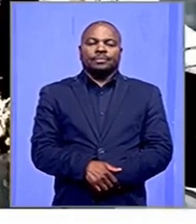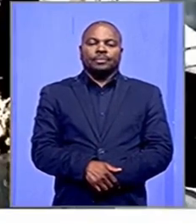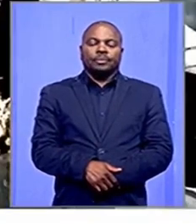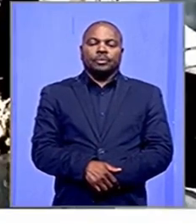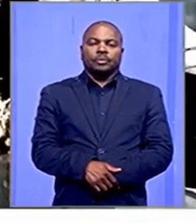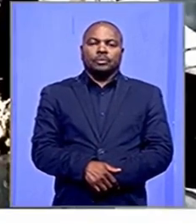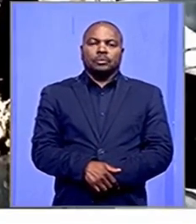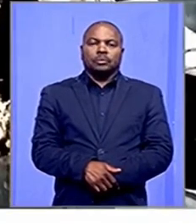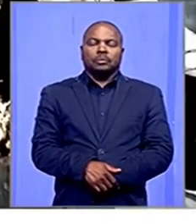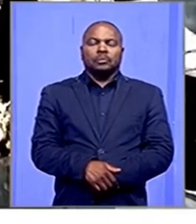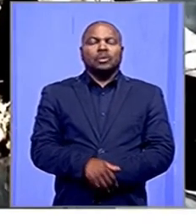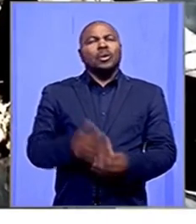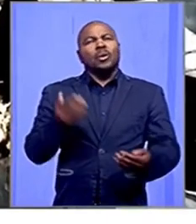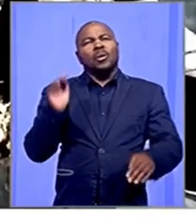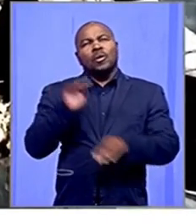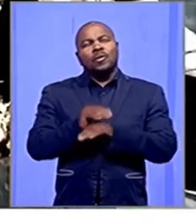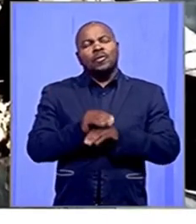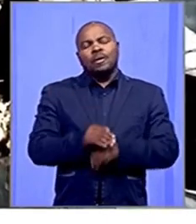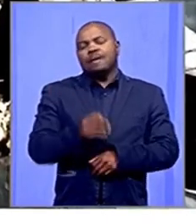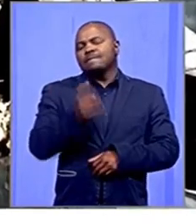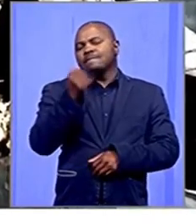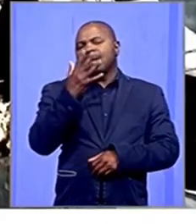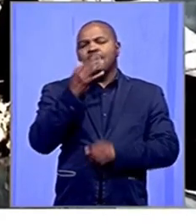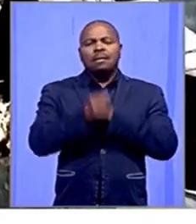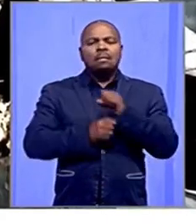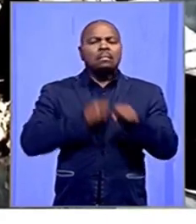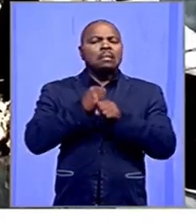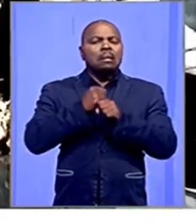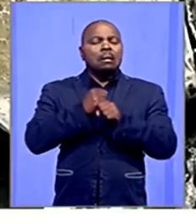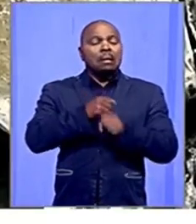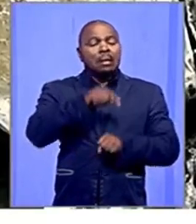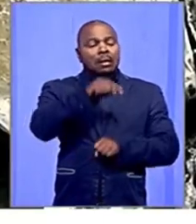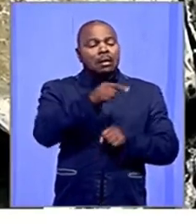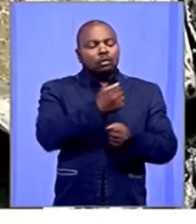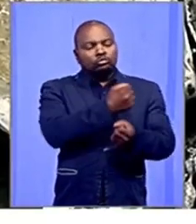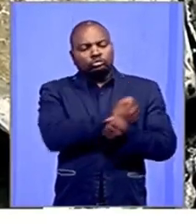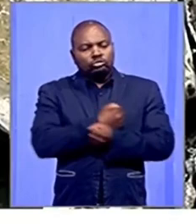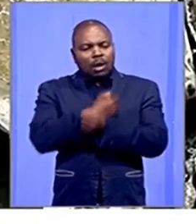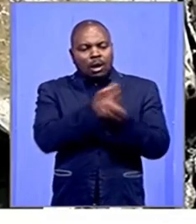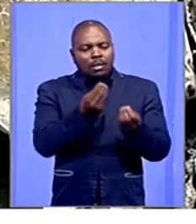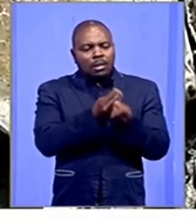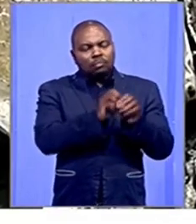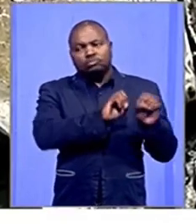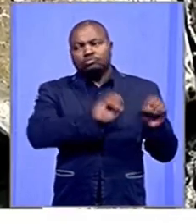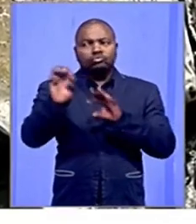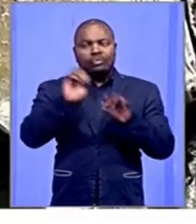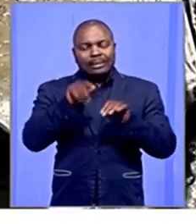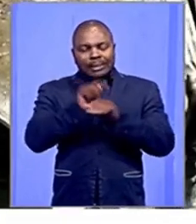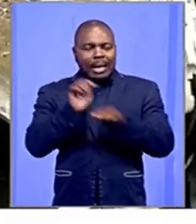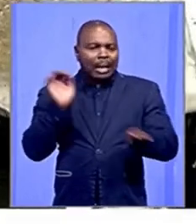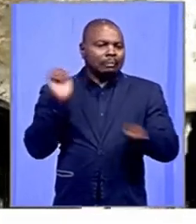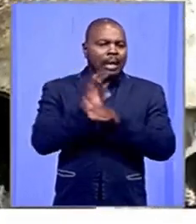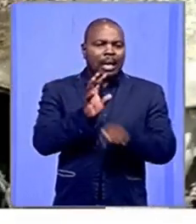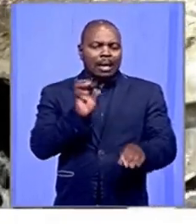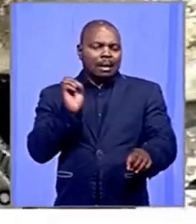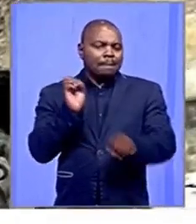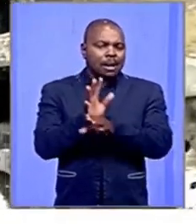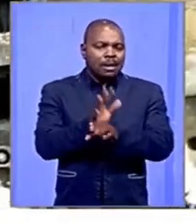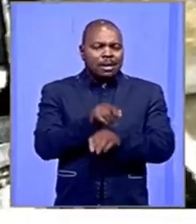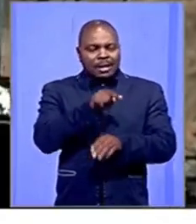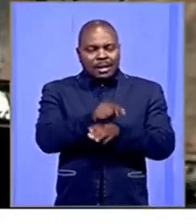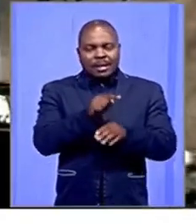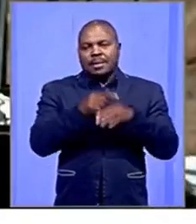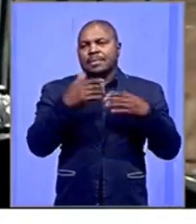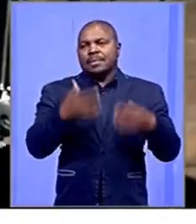E se ka ba dilemo tse fetang tse hlano ditlhaselo tsa dilori tse tsamaisang thepa di ntse di tswela pele. Mokgatlho wa dilori tsena